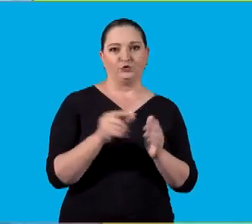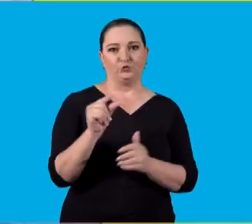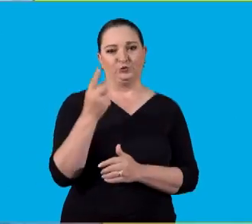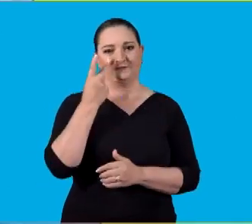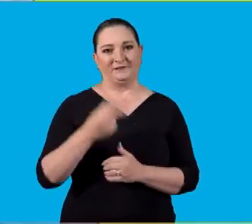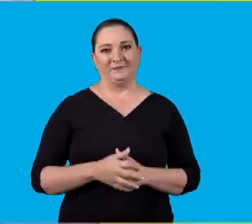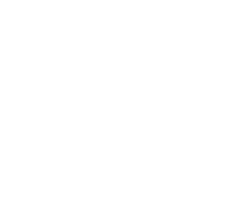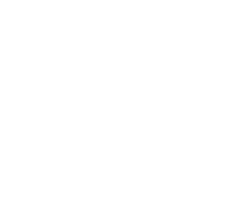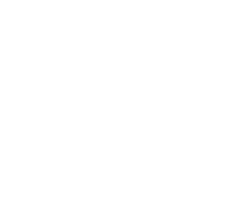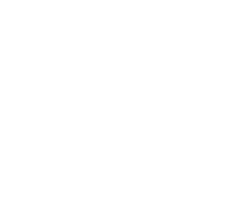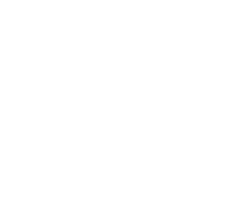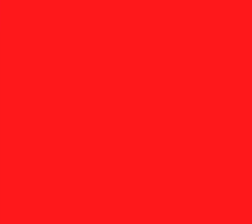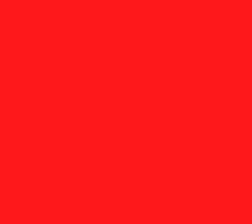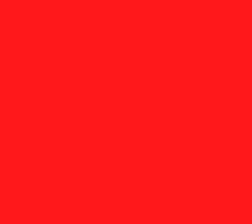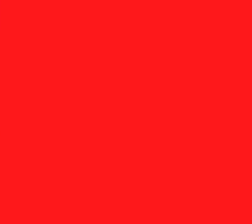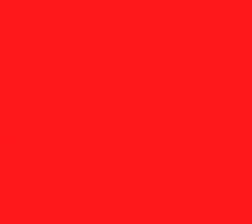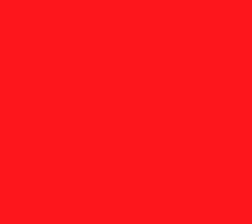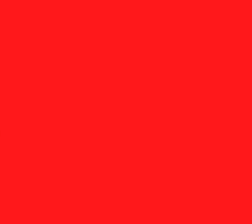shortly.